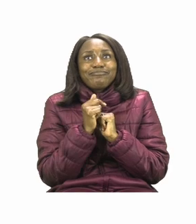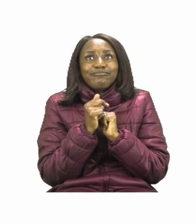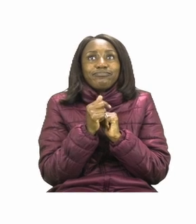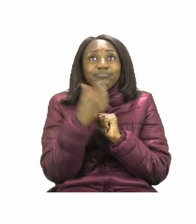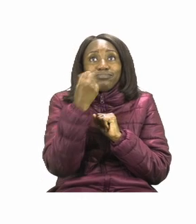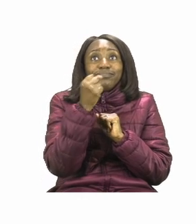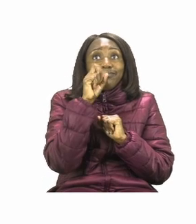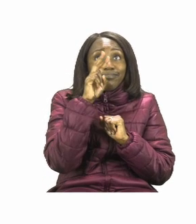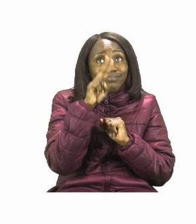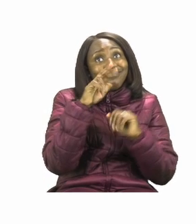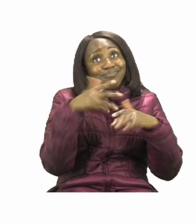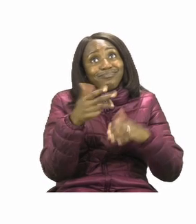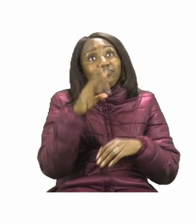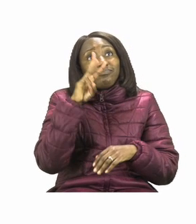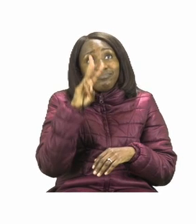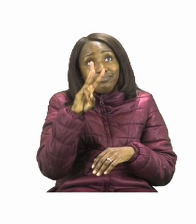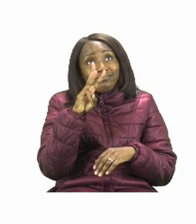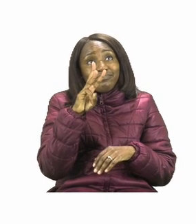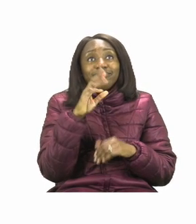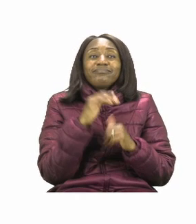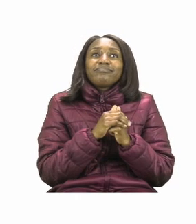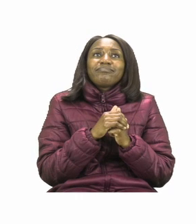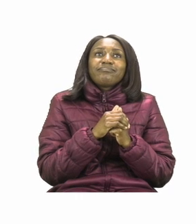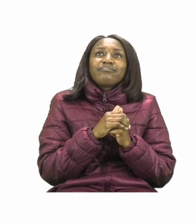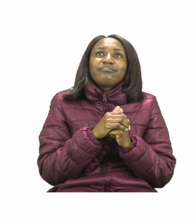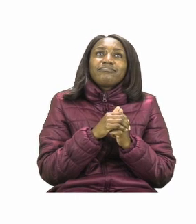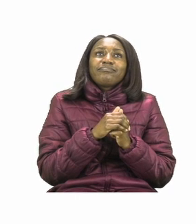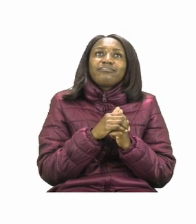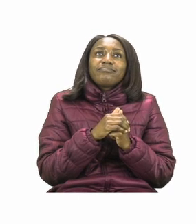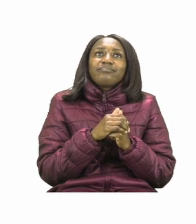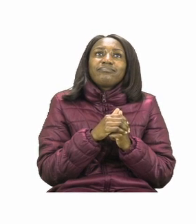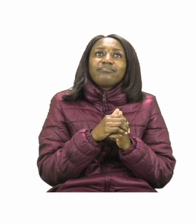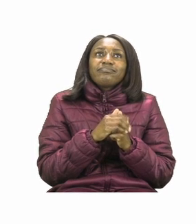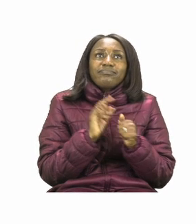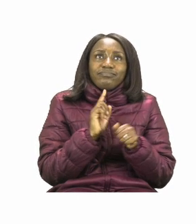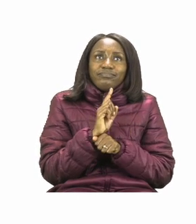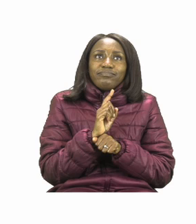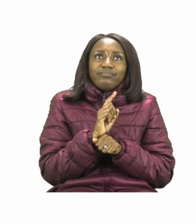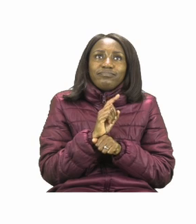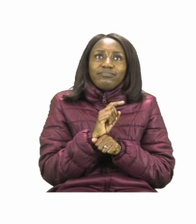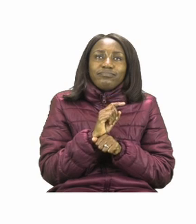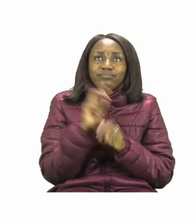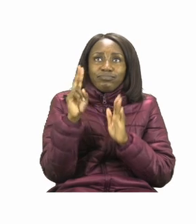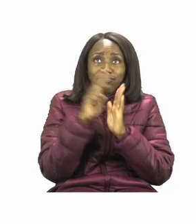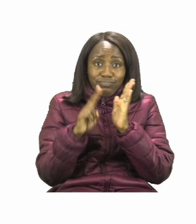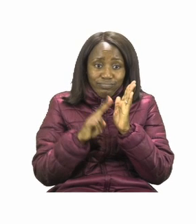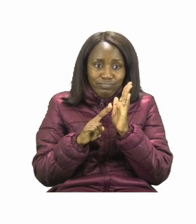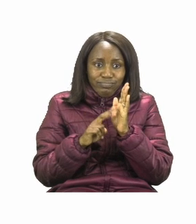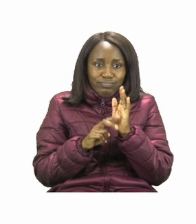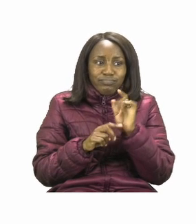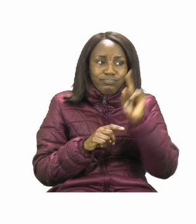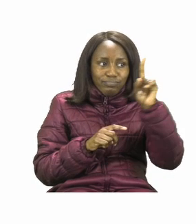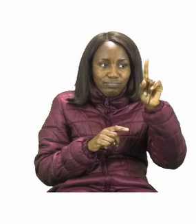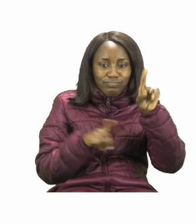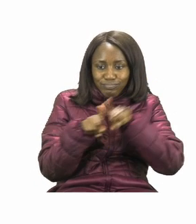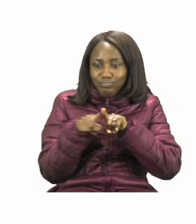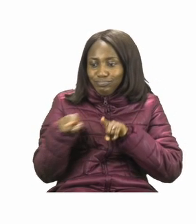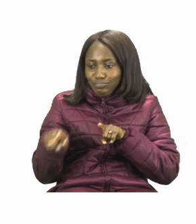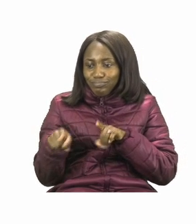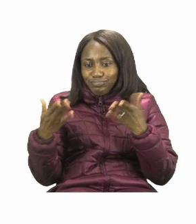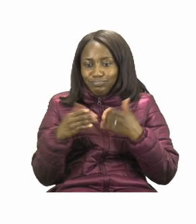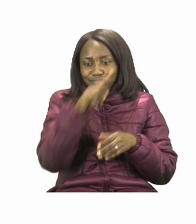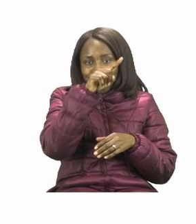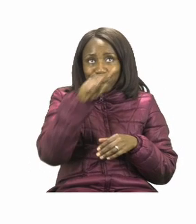For number one, we're going to read out and then connect the word that matches to the other words.